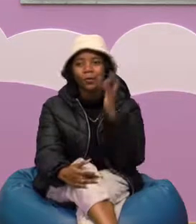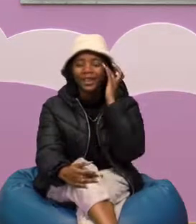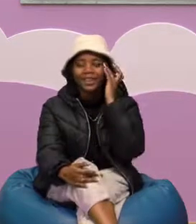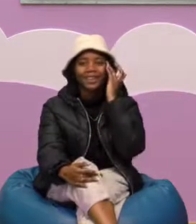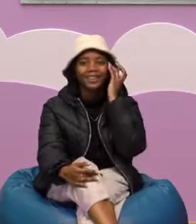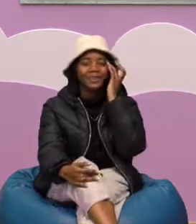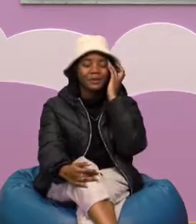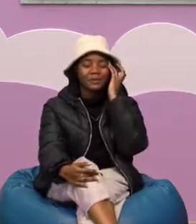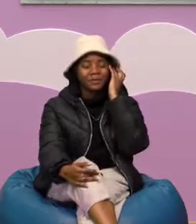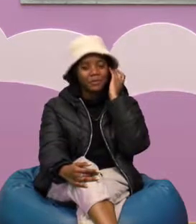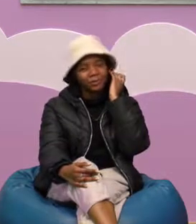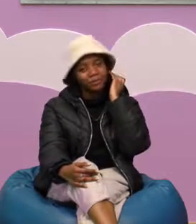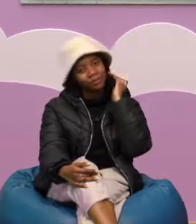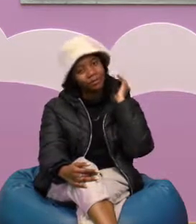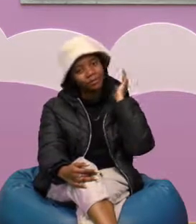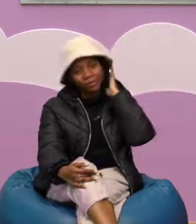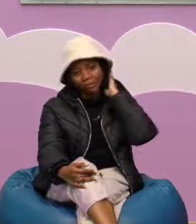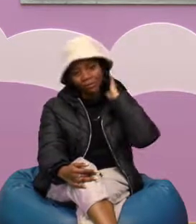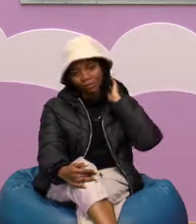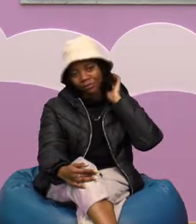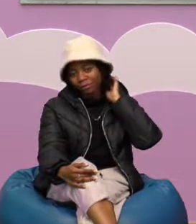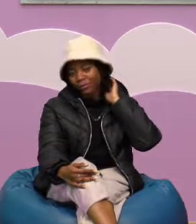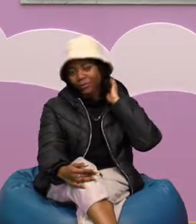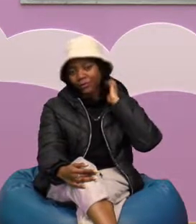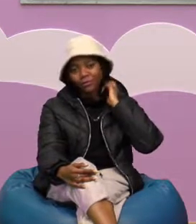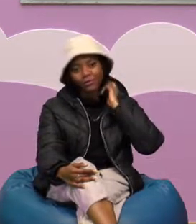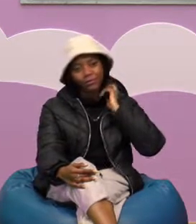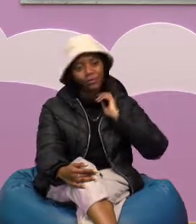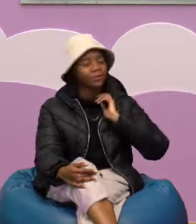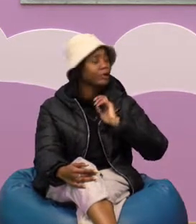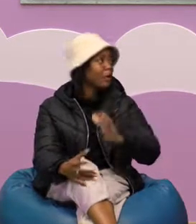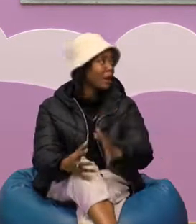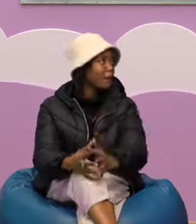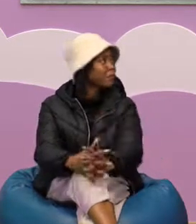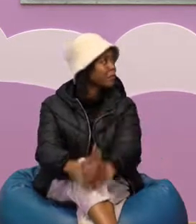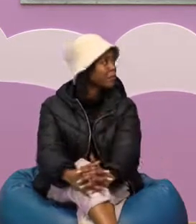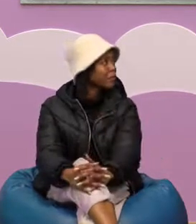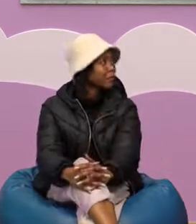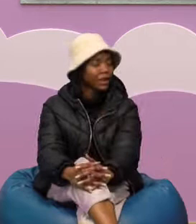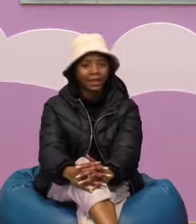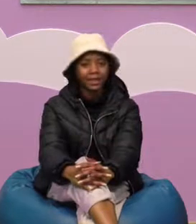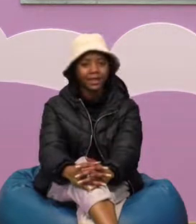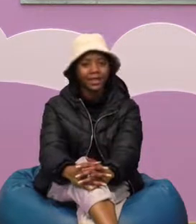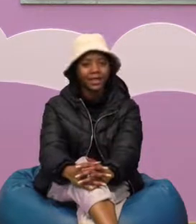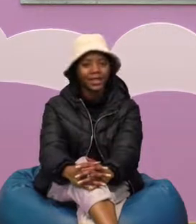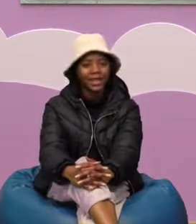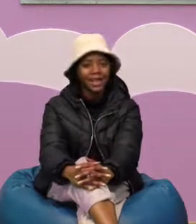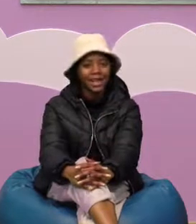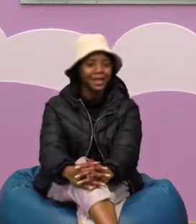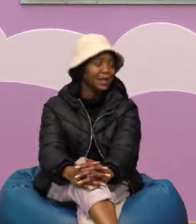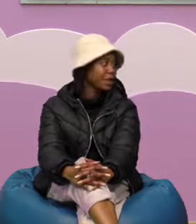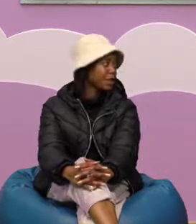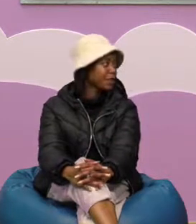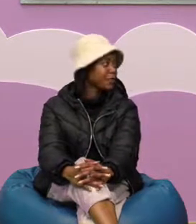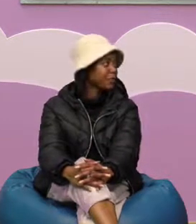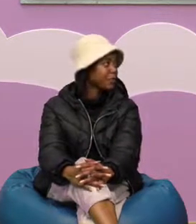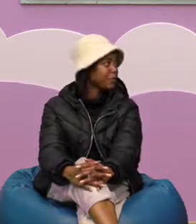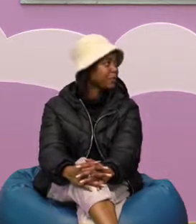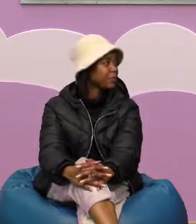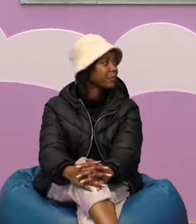info@kickstartnam.com. But now it's time for us to sing a song. And I had an idea. Okay. I love Let's hear it. Ideas. Let's hear